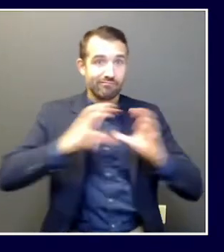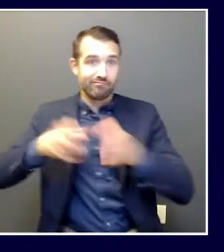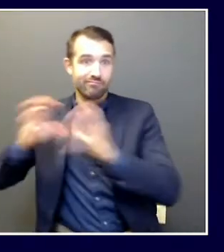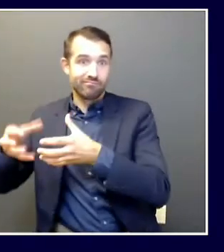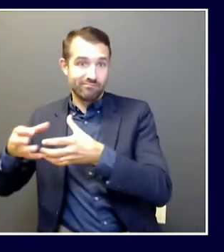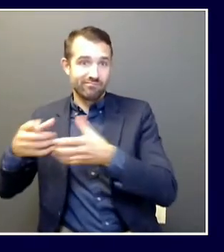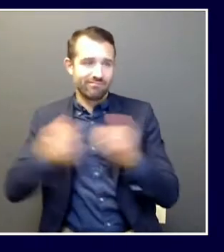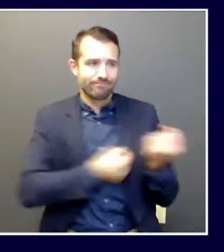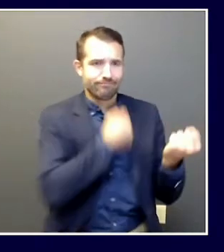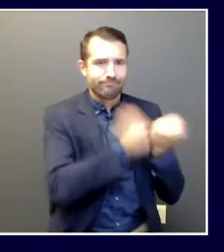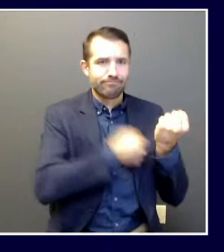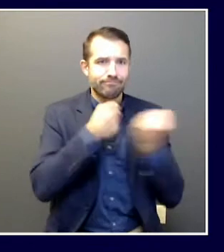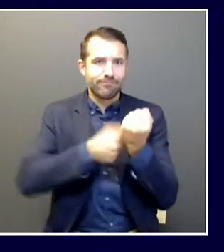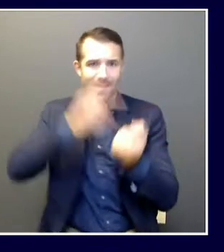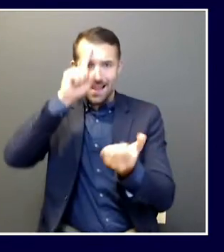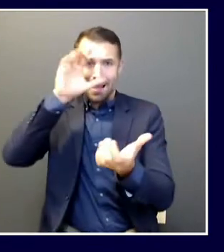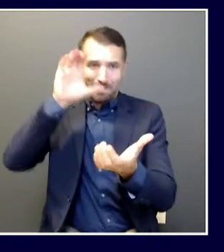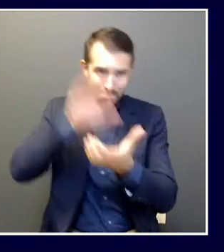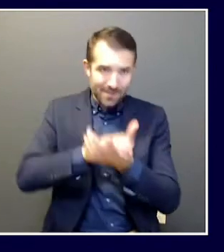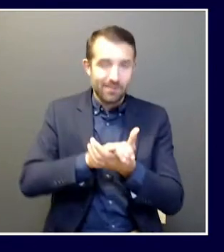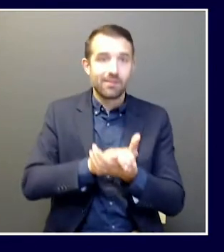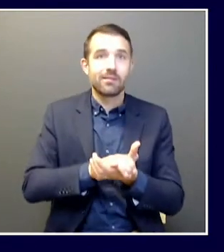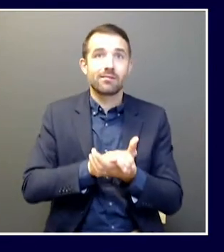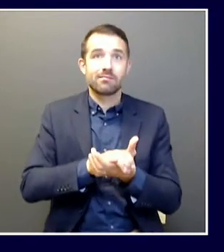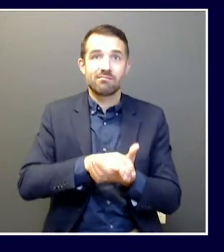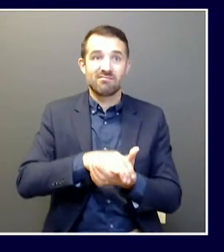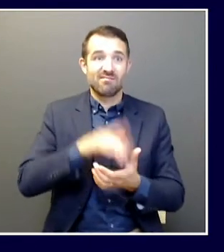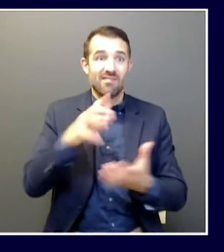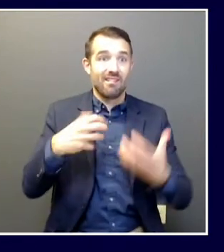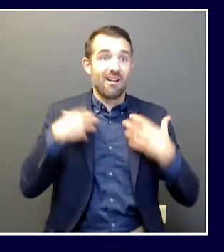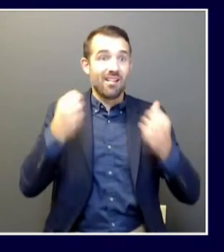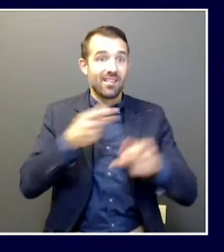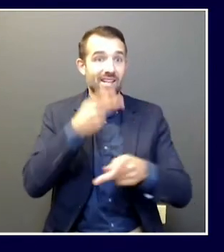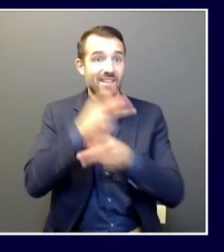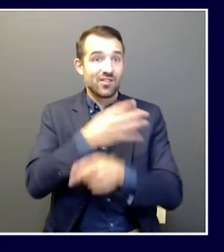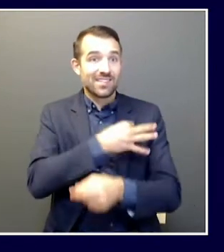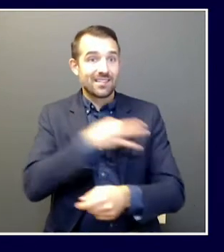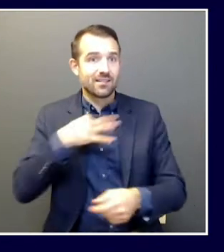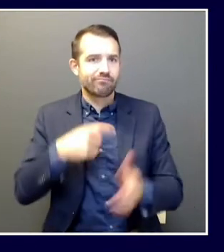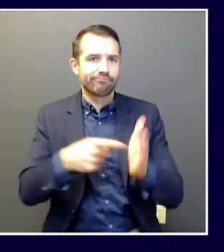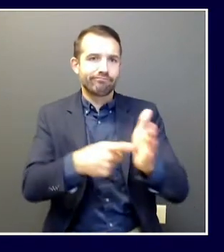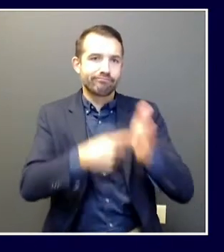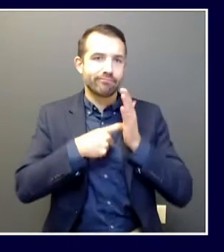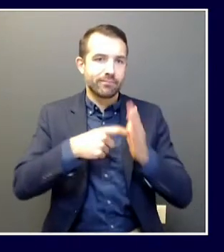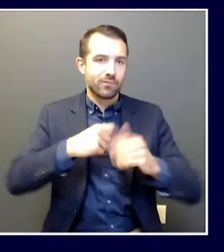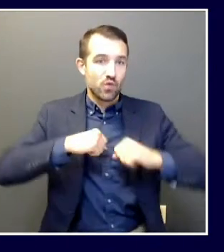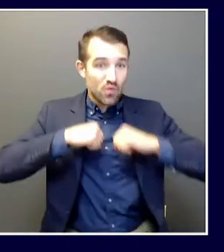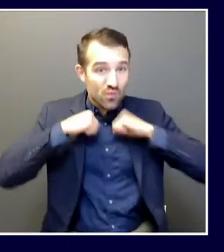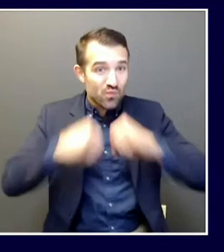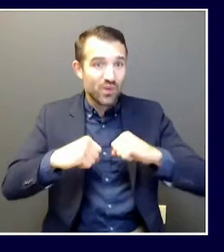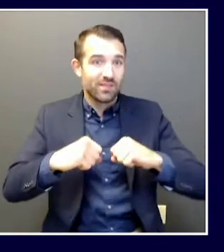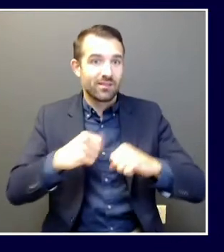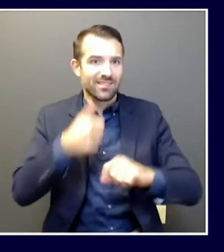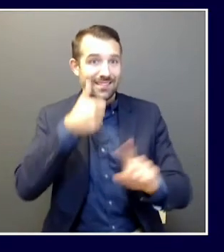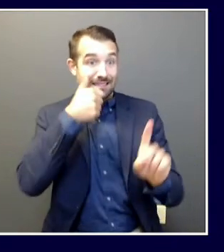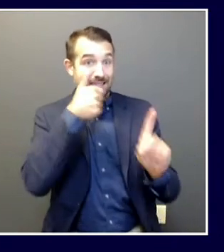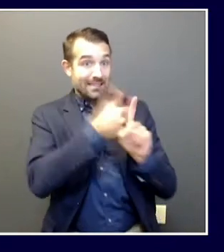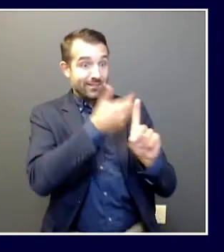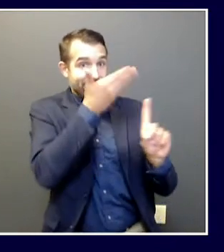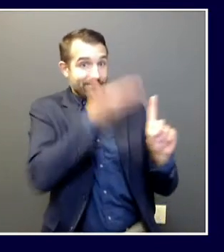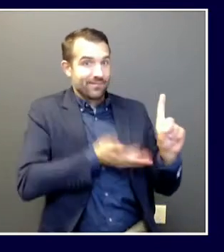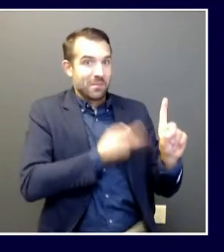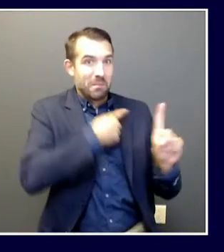that healthcare workers have the best protection against COVID-19 for themselves as well as their patients, and that is